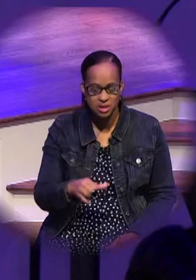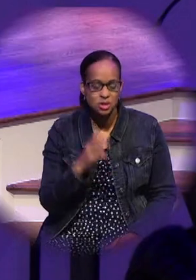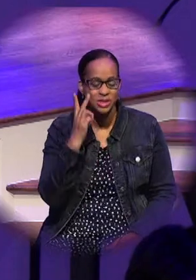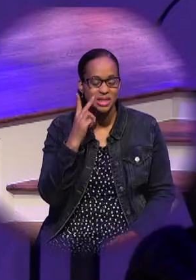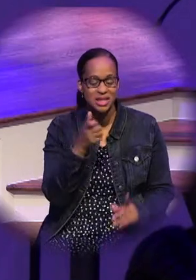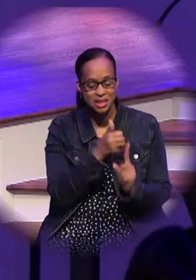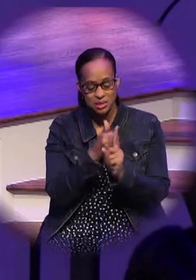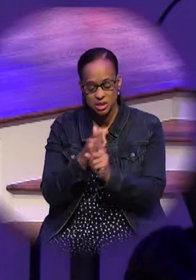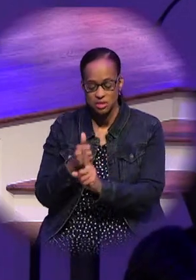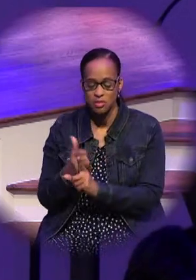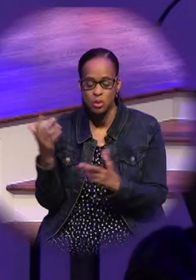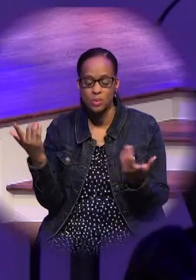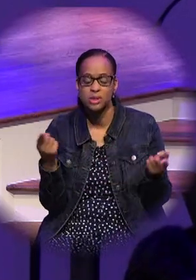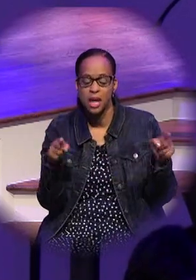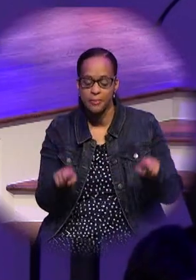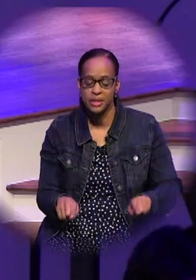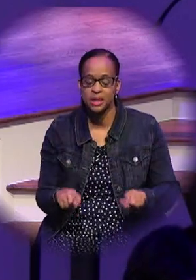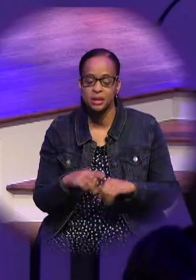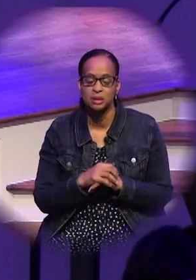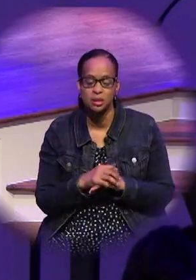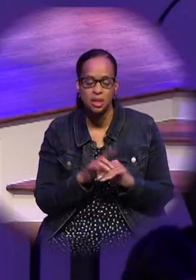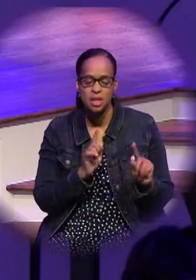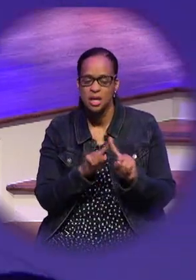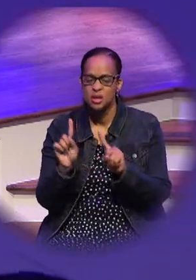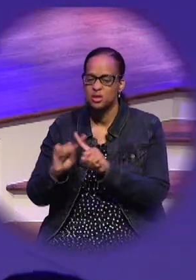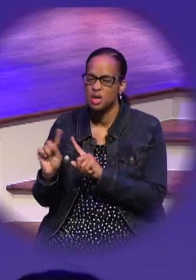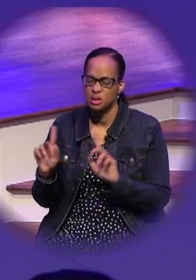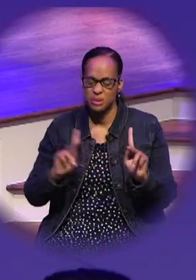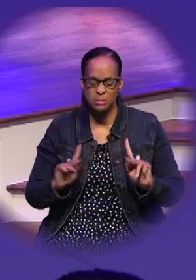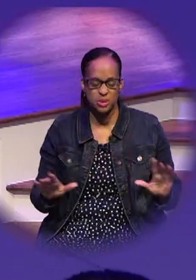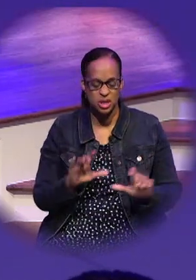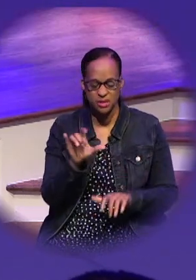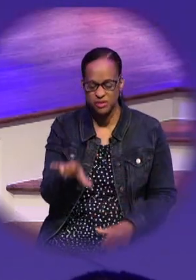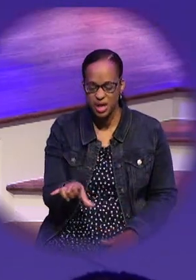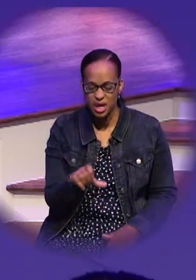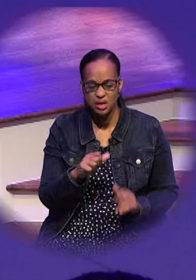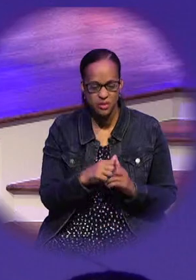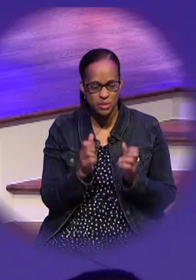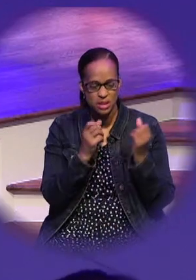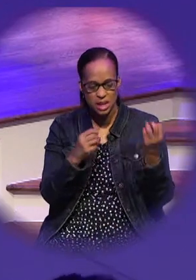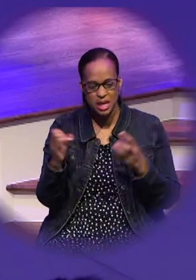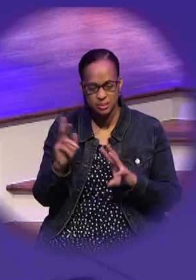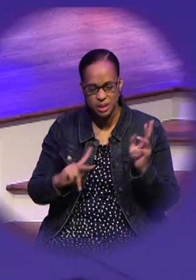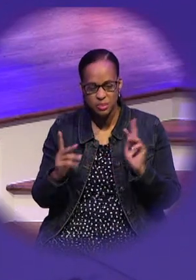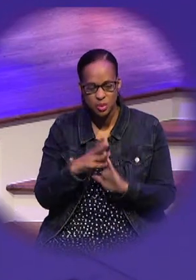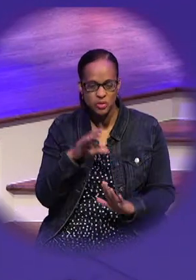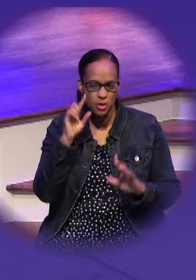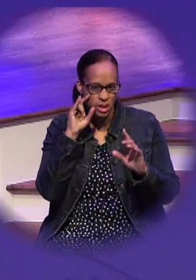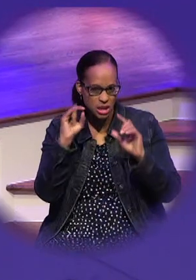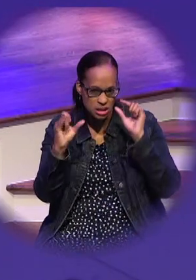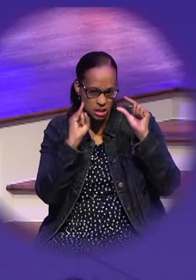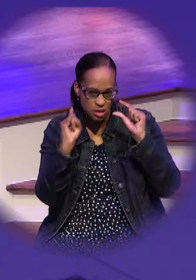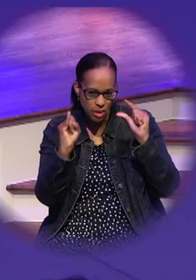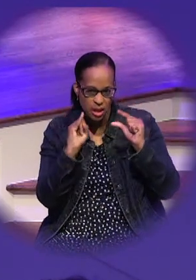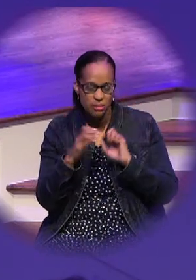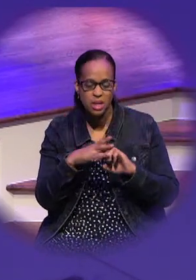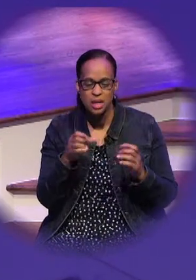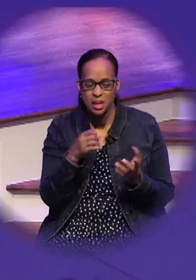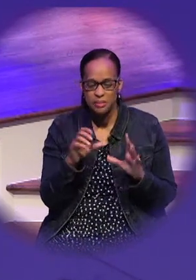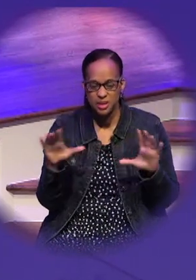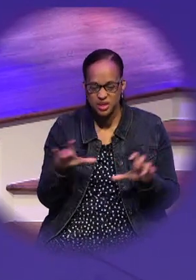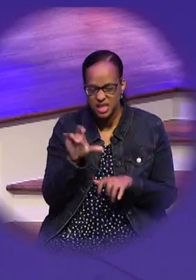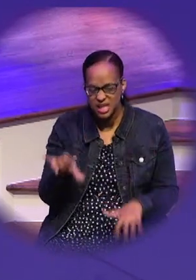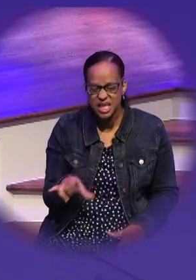themselves what was happening. Now, there were all sorts of people who did that. There are lots of people with their own Instagram page did that, if you know what I mean, right?